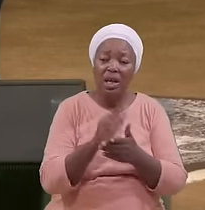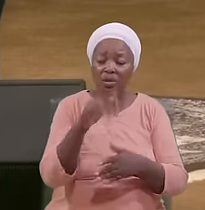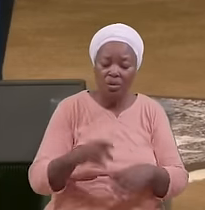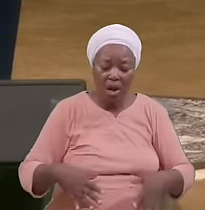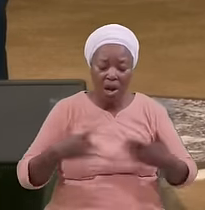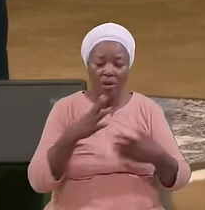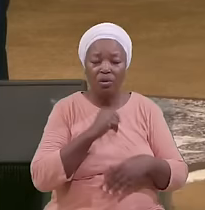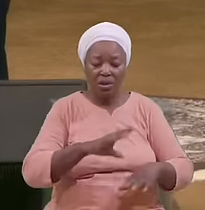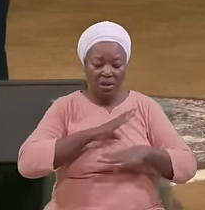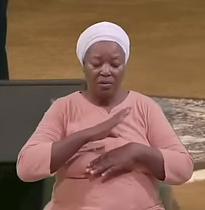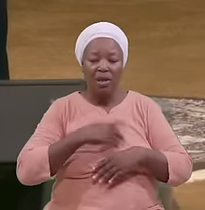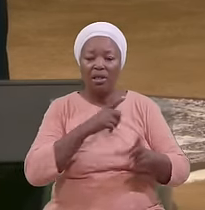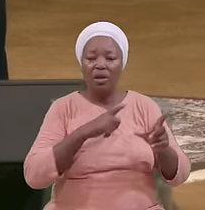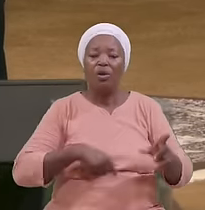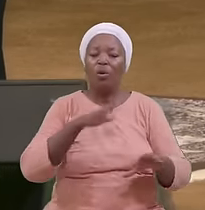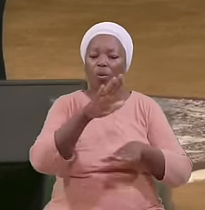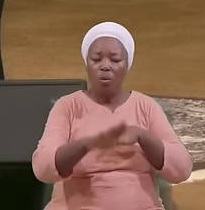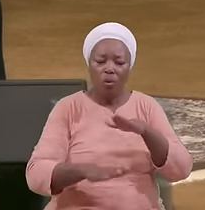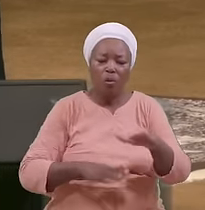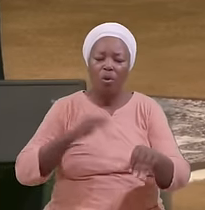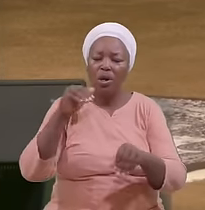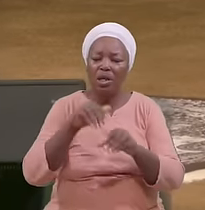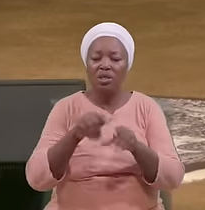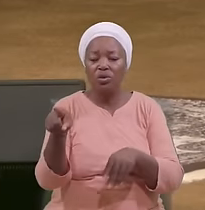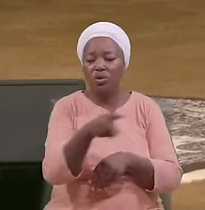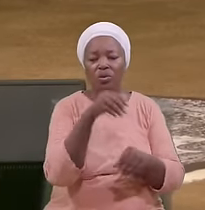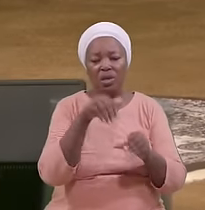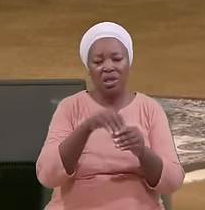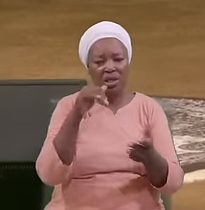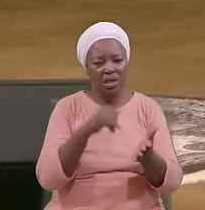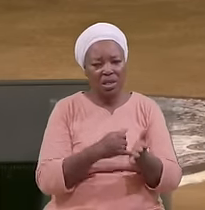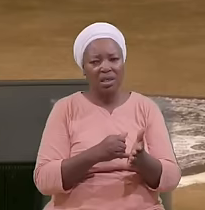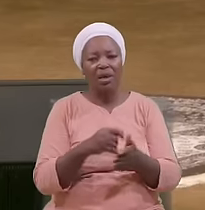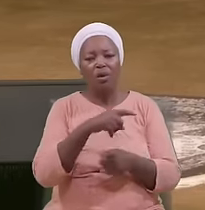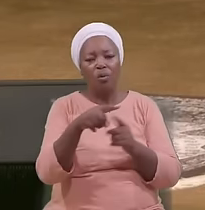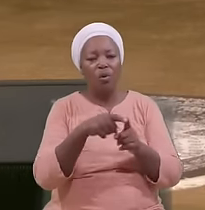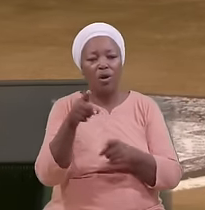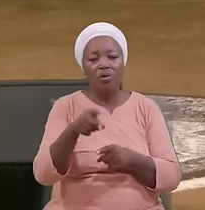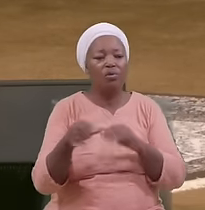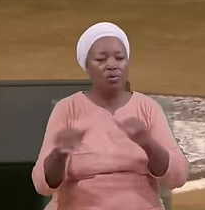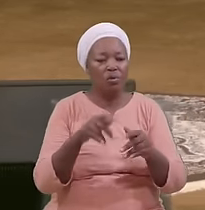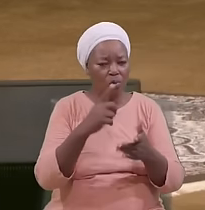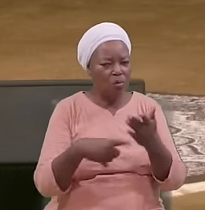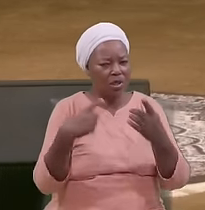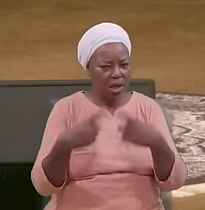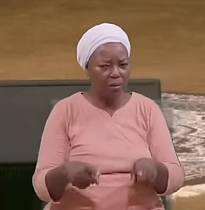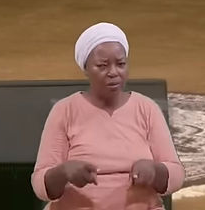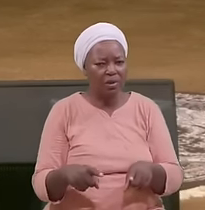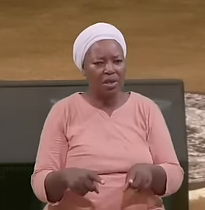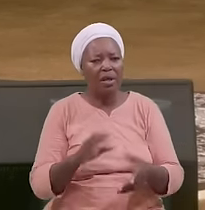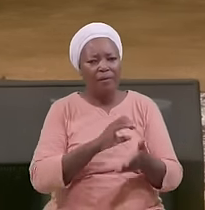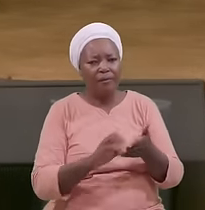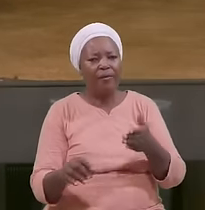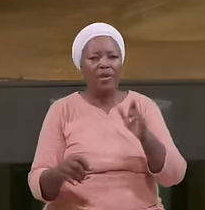Lord. Walk ye in it. When you do, what will happen? Verse 26. In